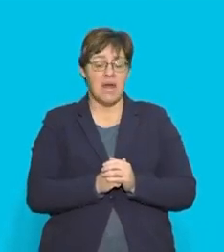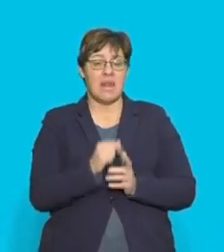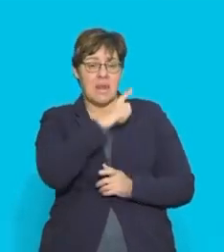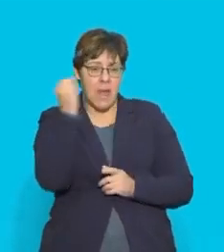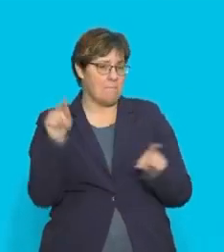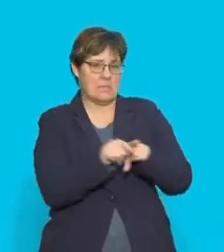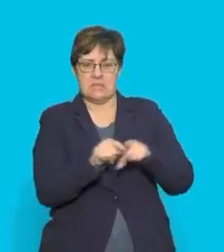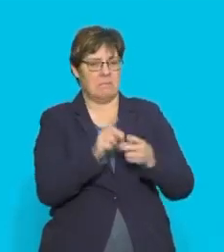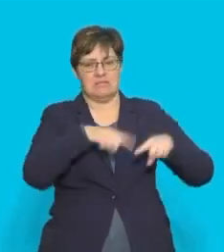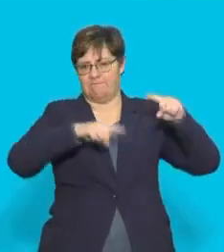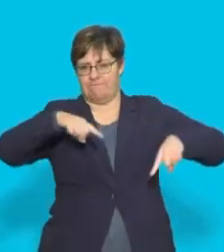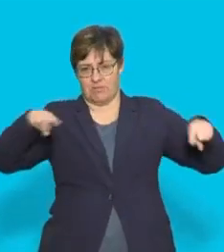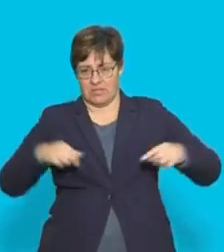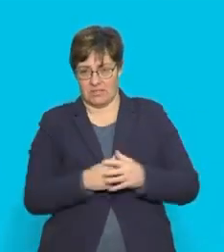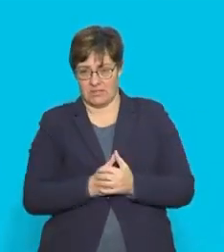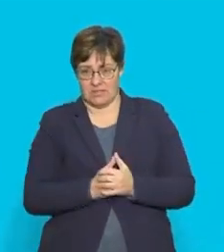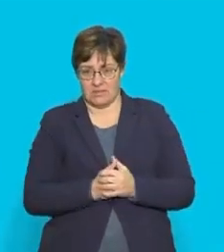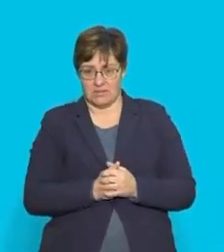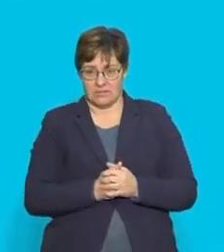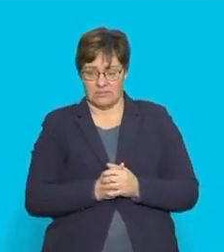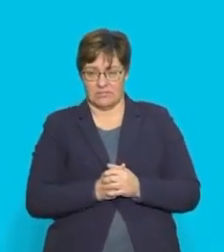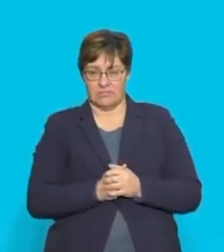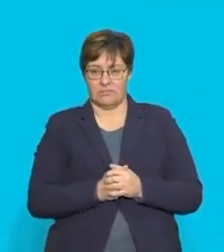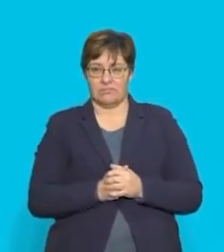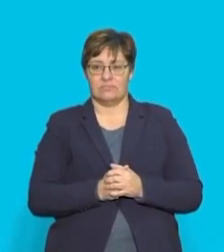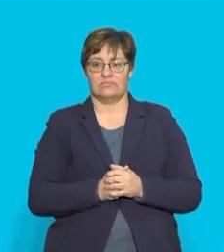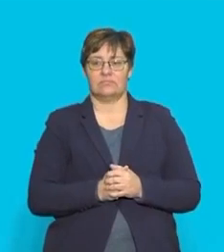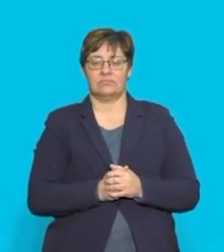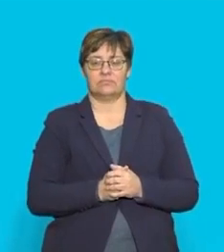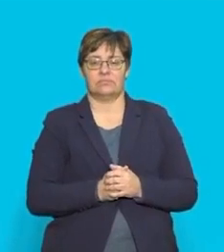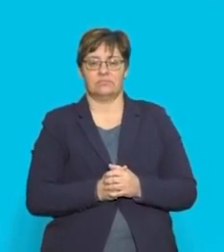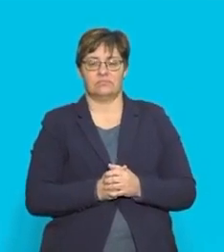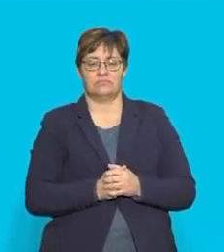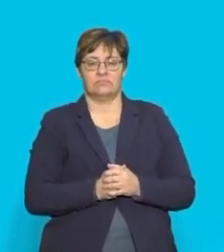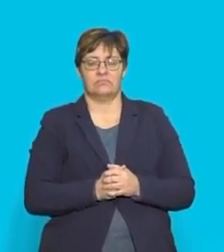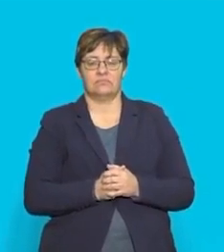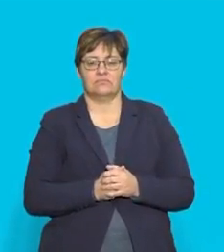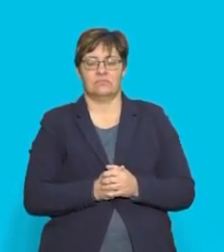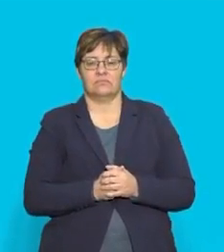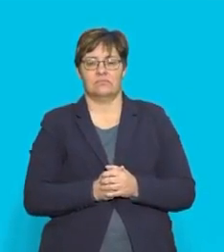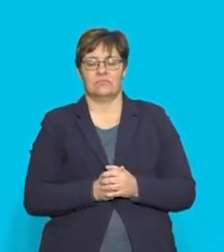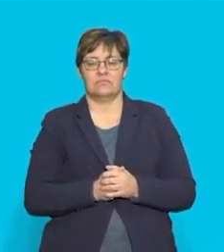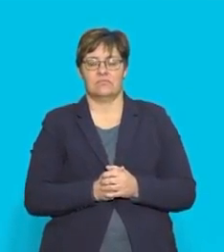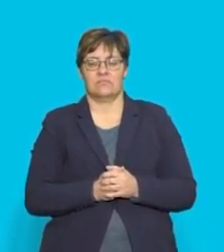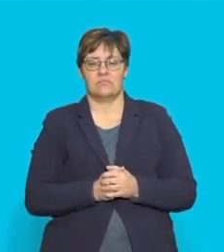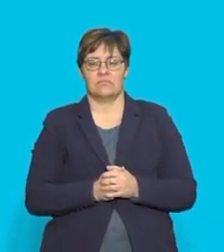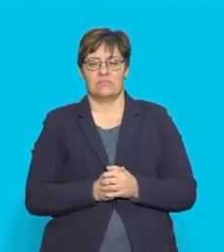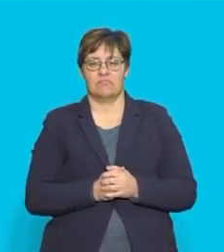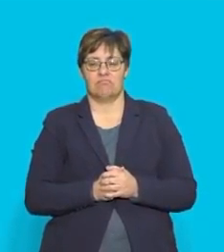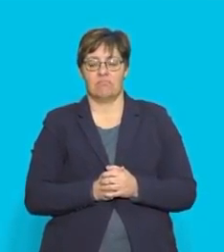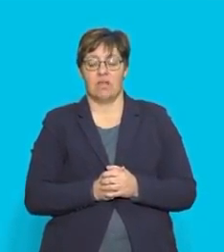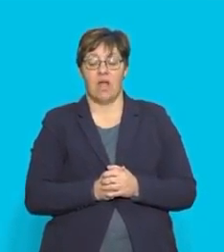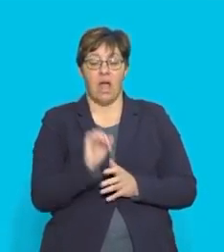7 cars. Very important, there are 7 cars of different manufacturers, of which